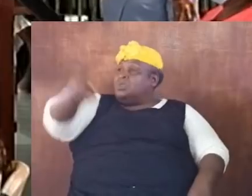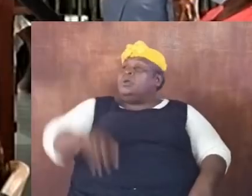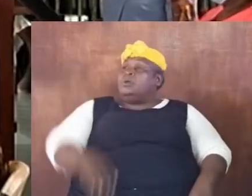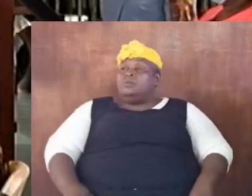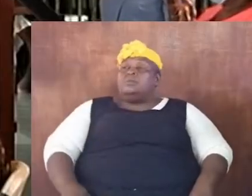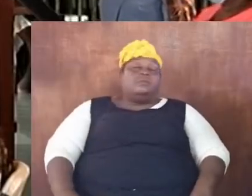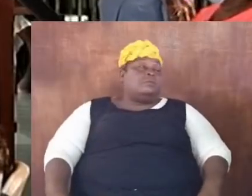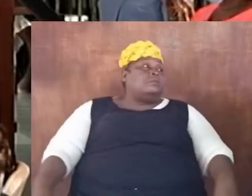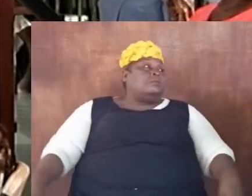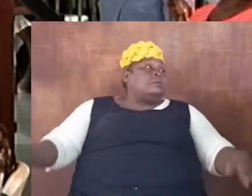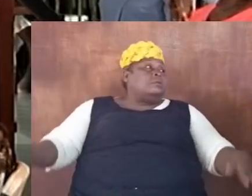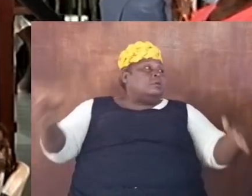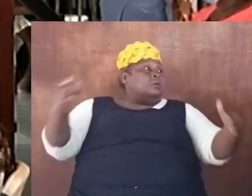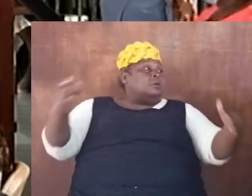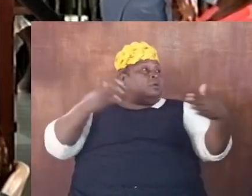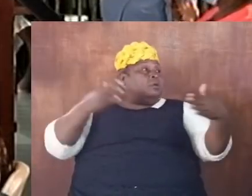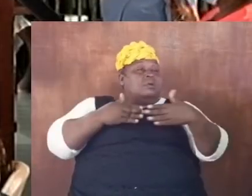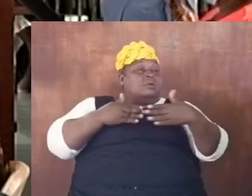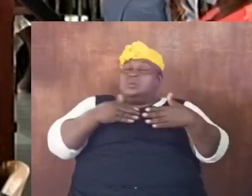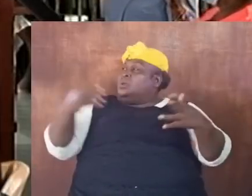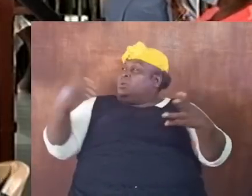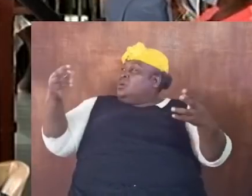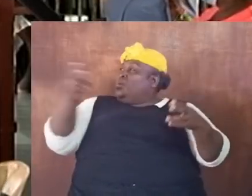Close to thee.